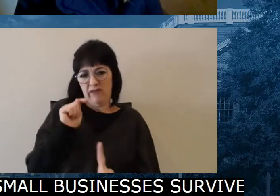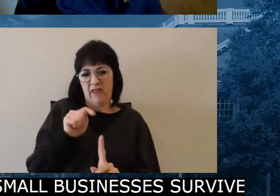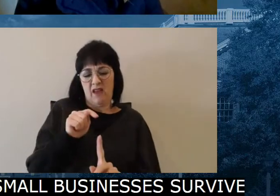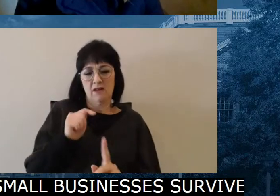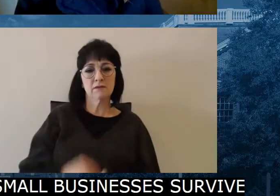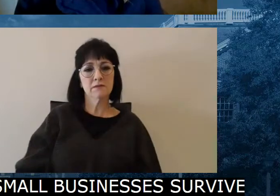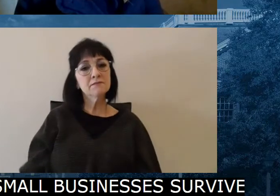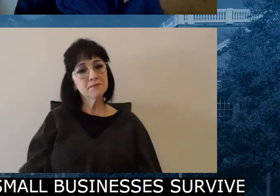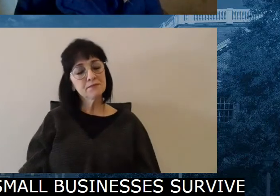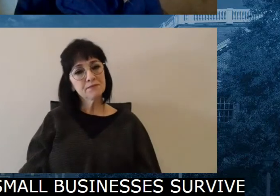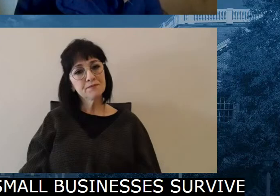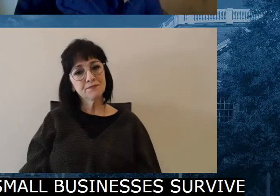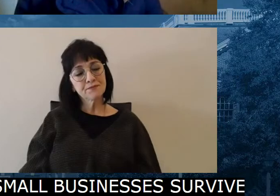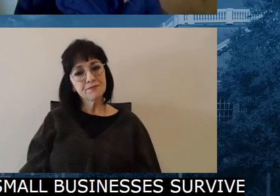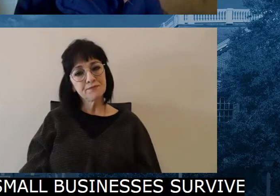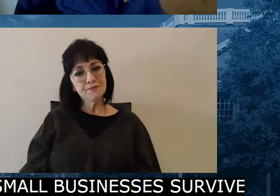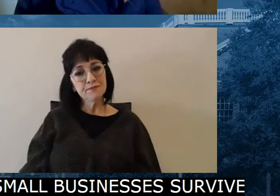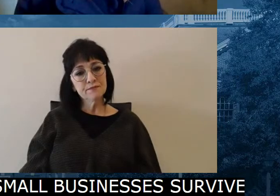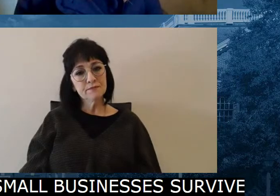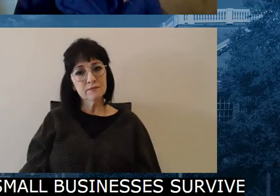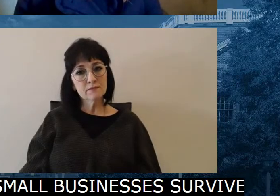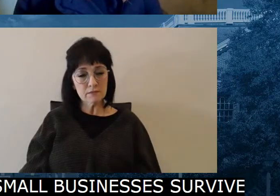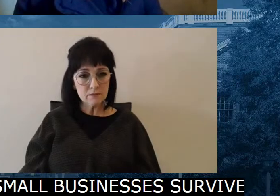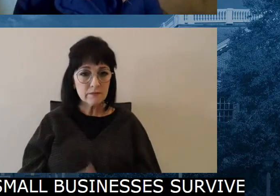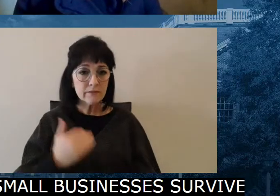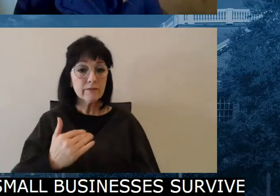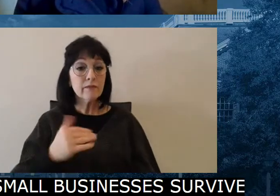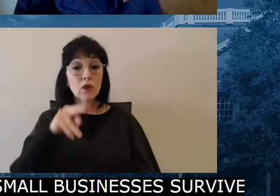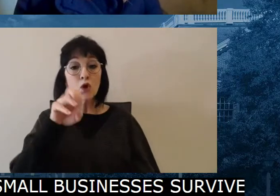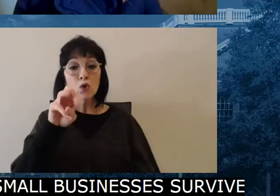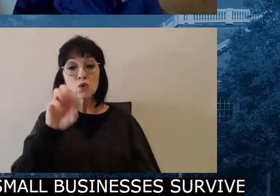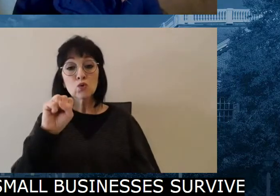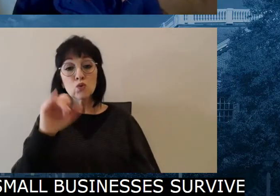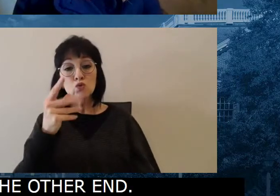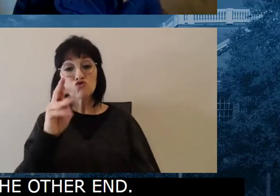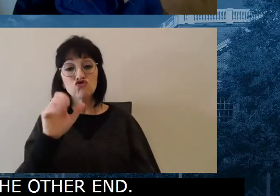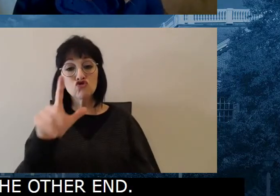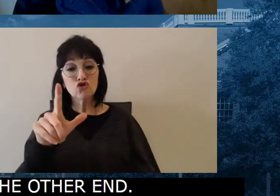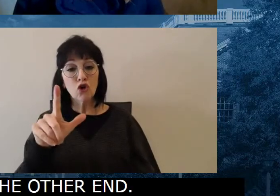All right, next we'll go to Brandon Holbeck with the News Journal.